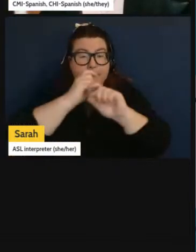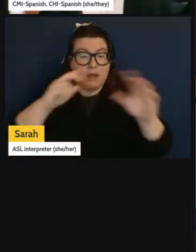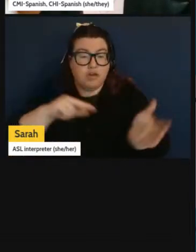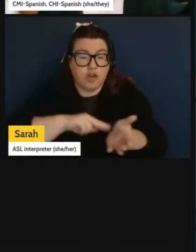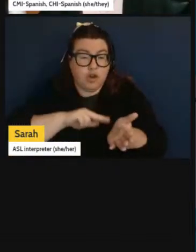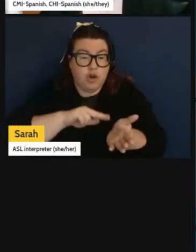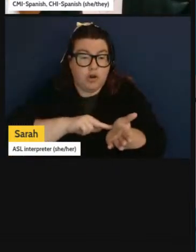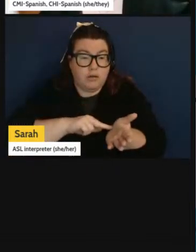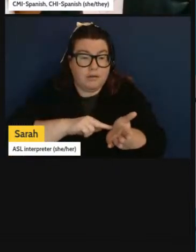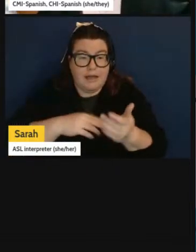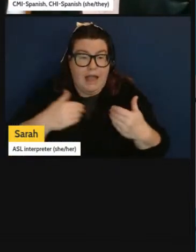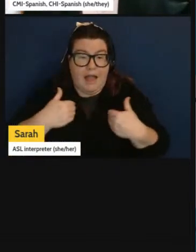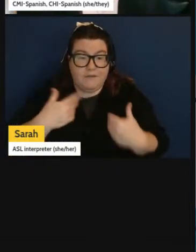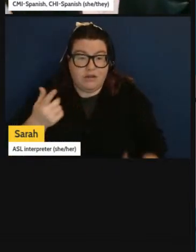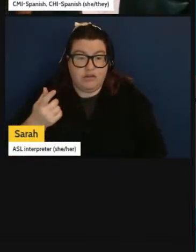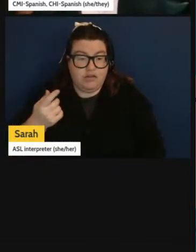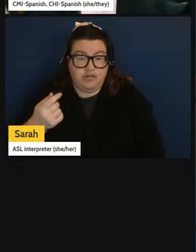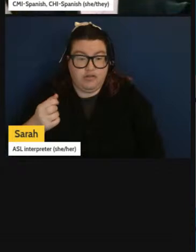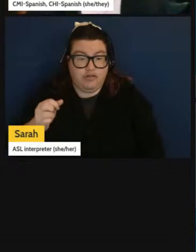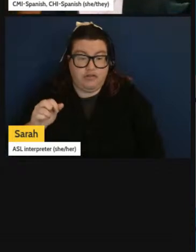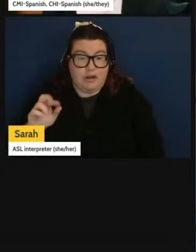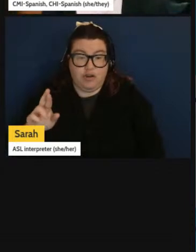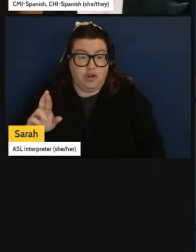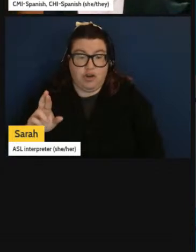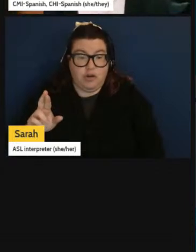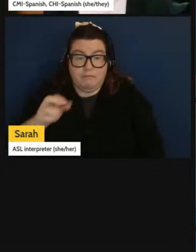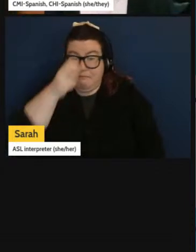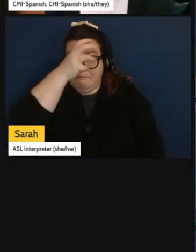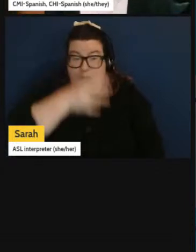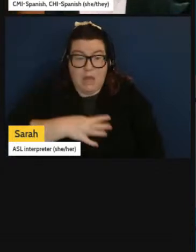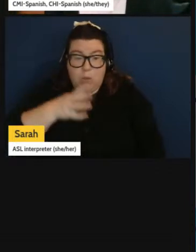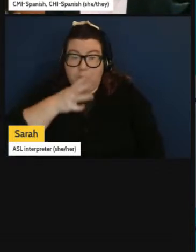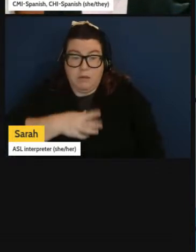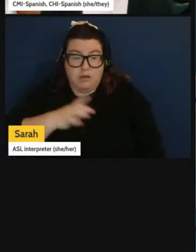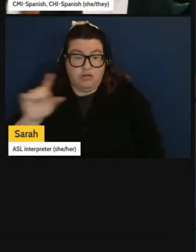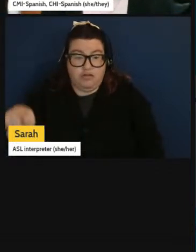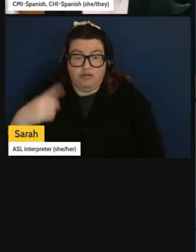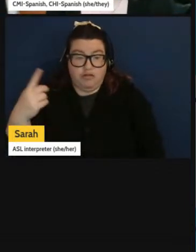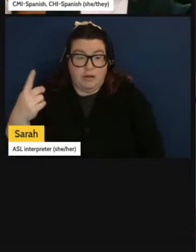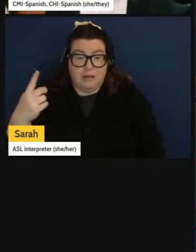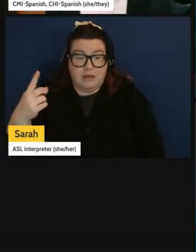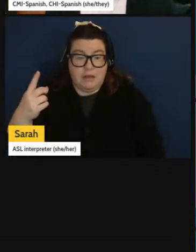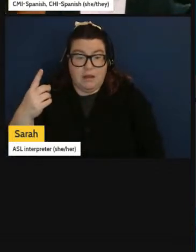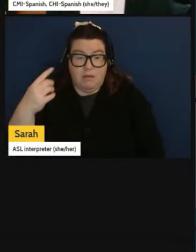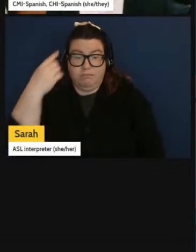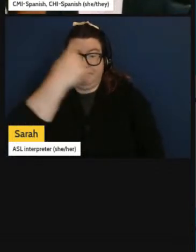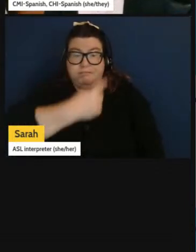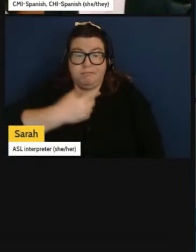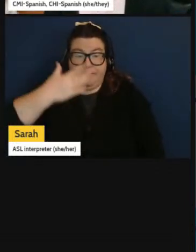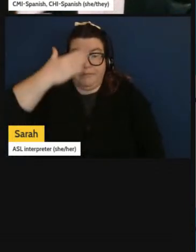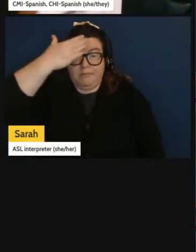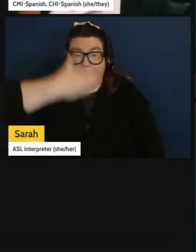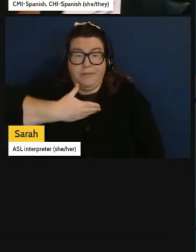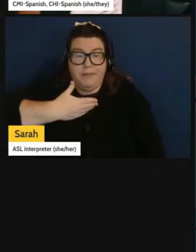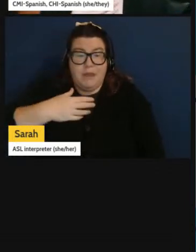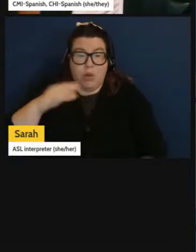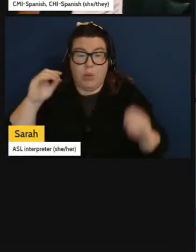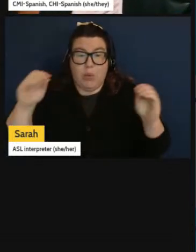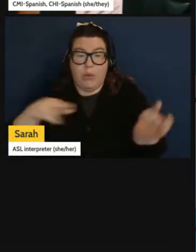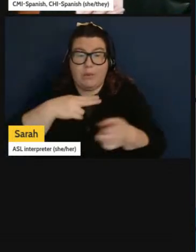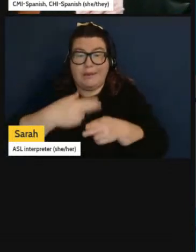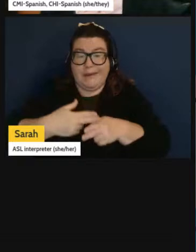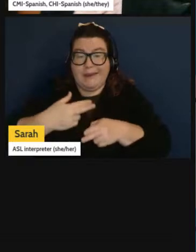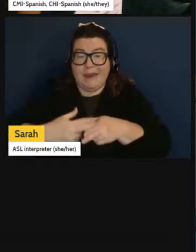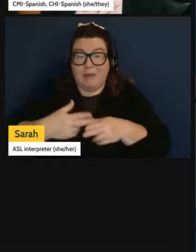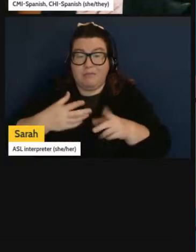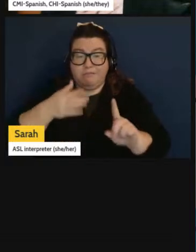like having a being a man or a woman, just as kind of like a faceless, nameless figure. I will say